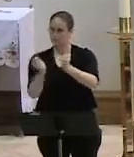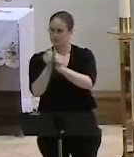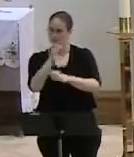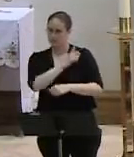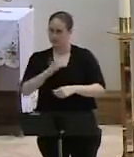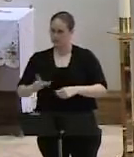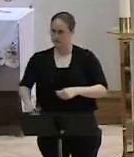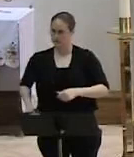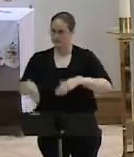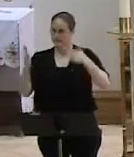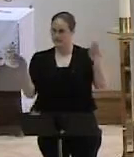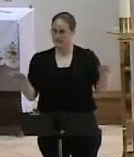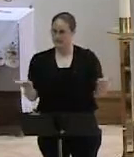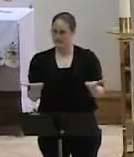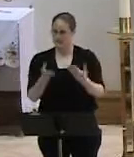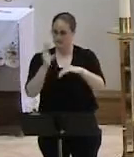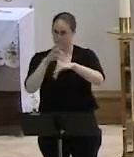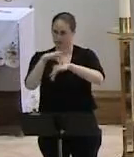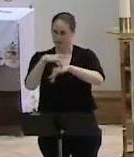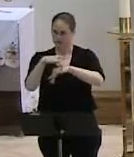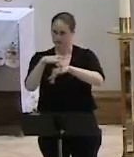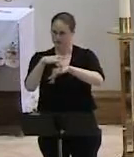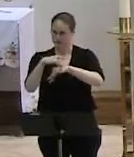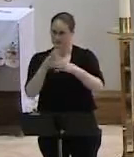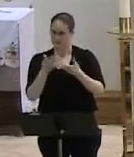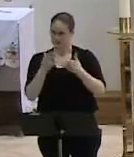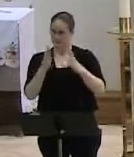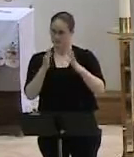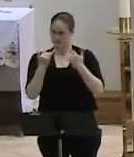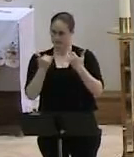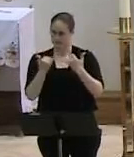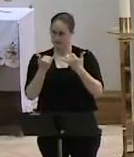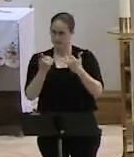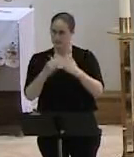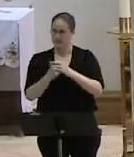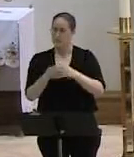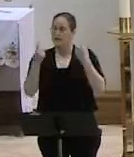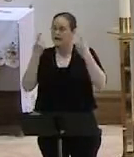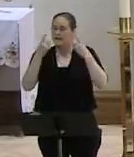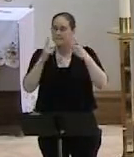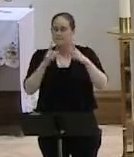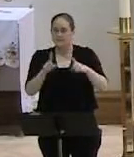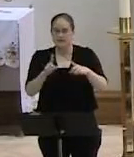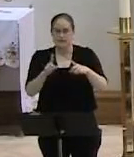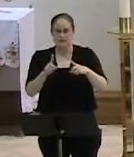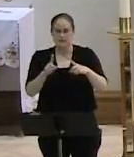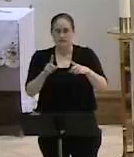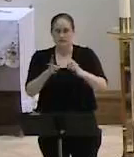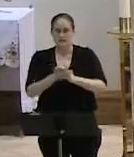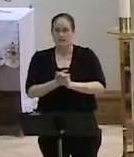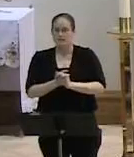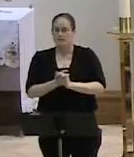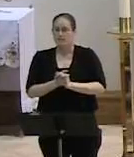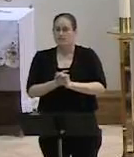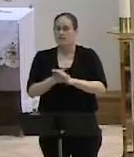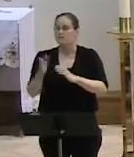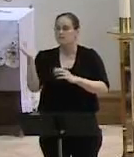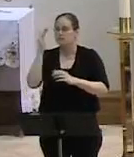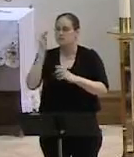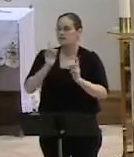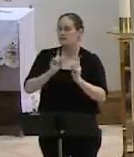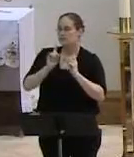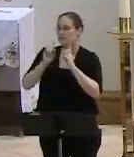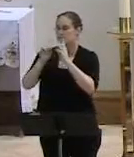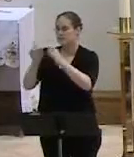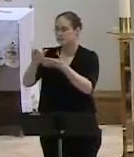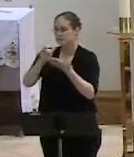Lord's life here on earth. And what happened is as they went out to Bethany, we know from